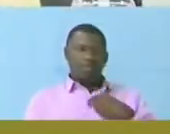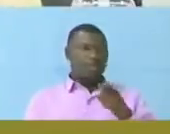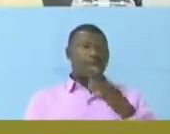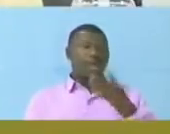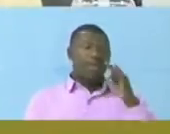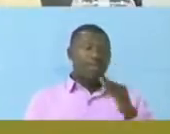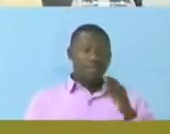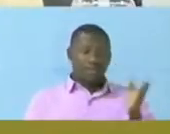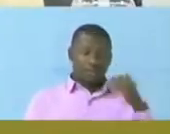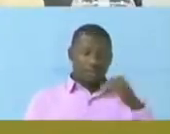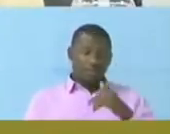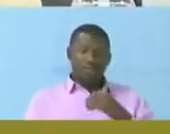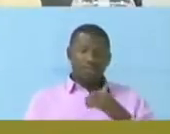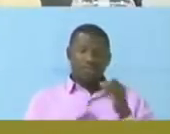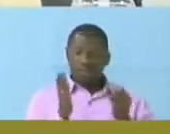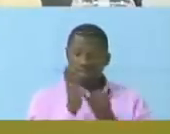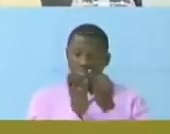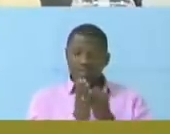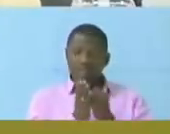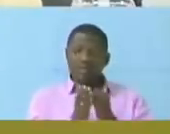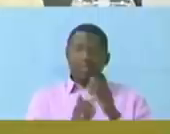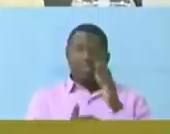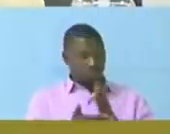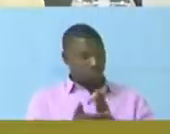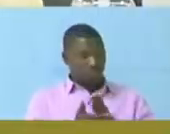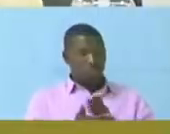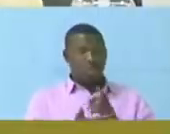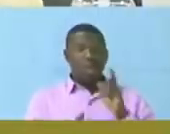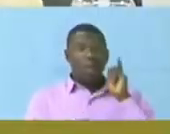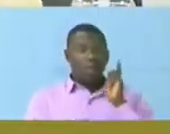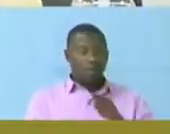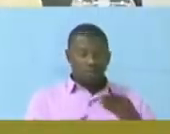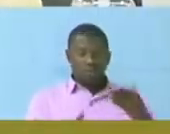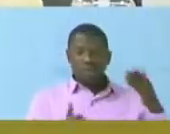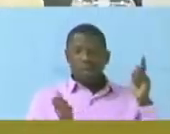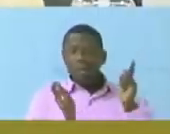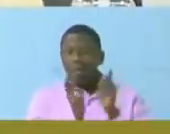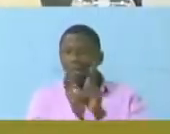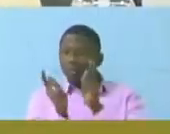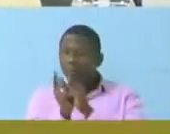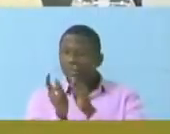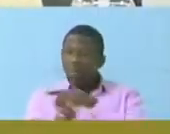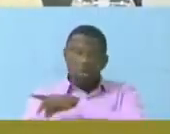obvious that they will reach to all these places and or they request